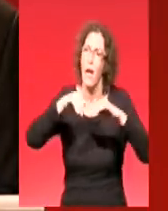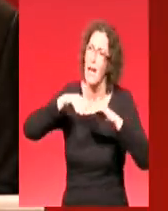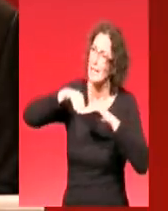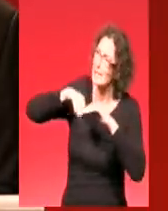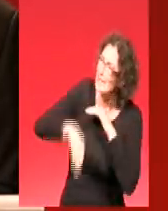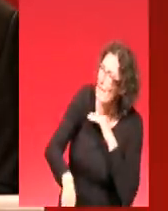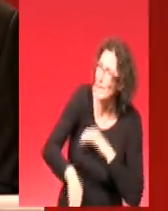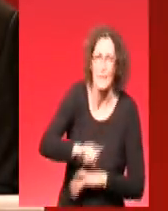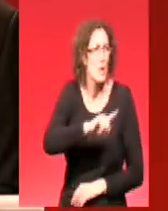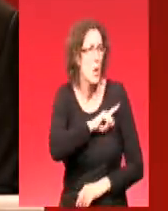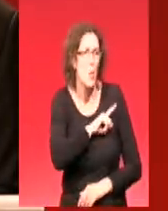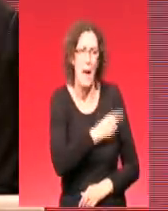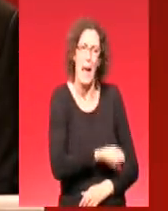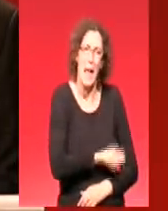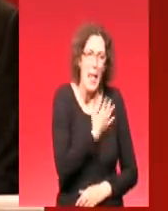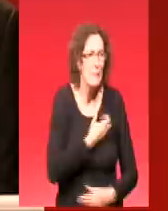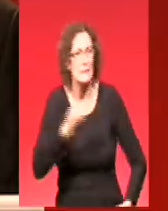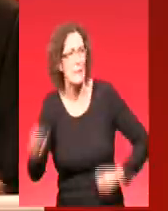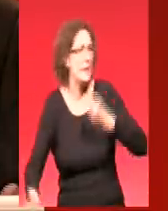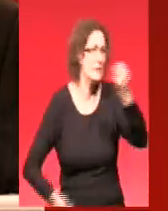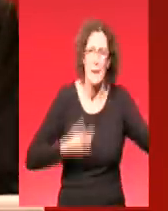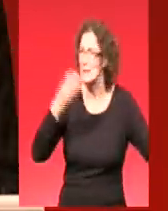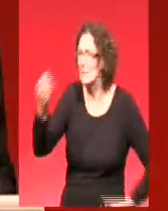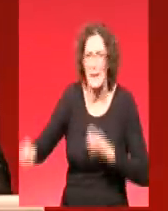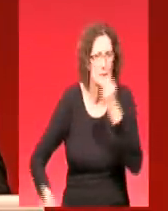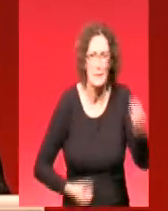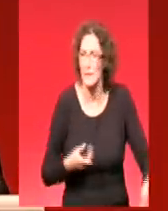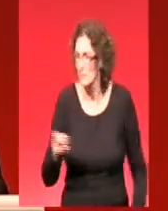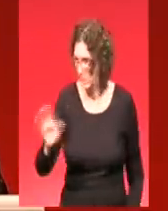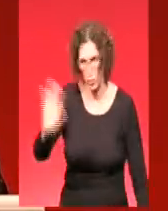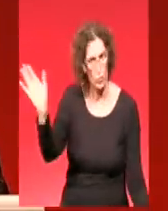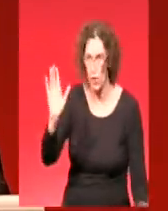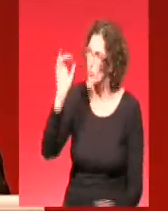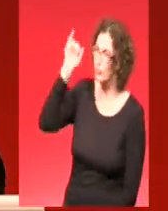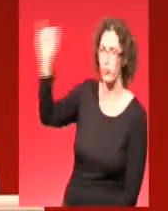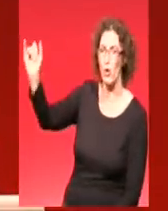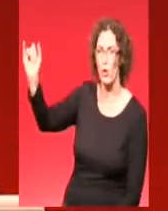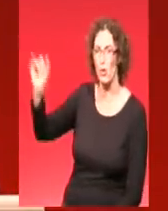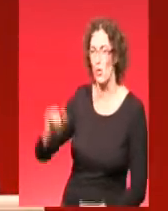result of extravagant spending decisions or reckless decisions. It was not.